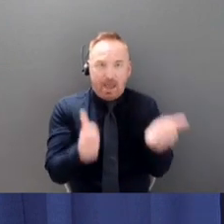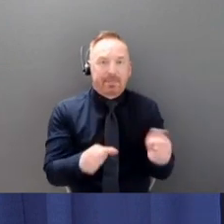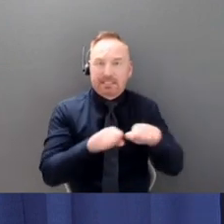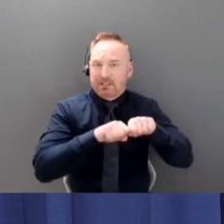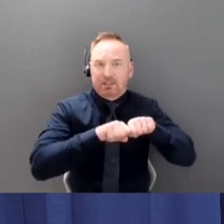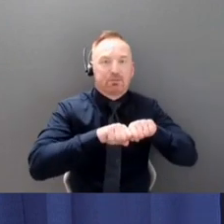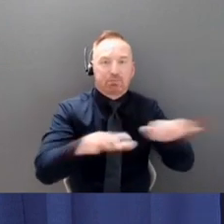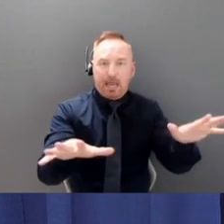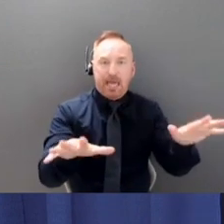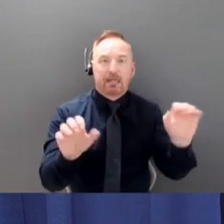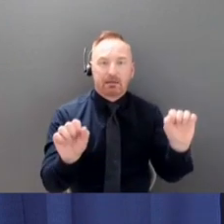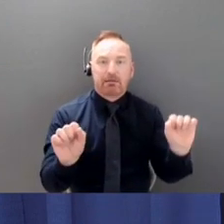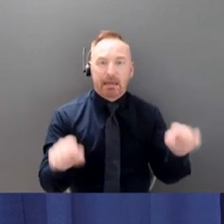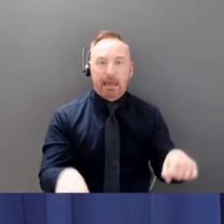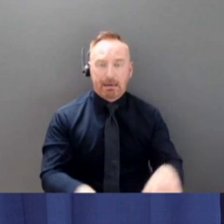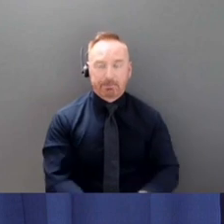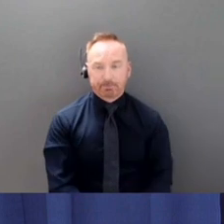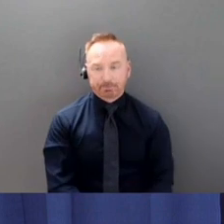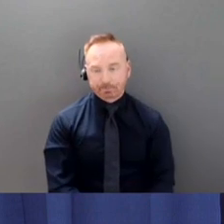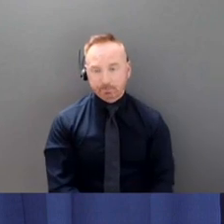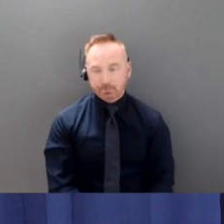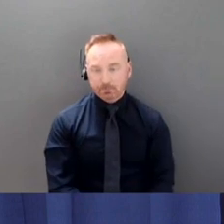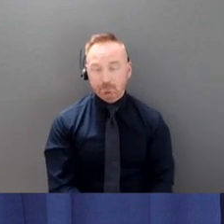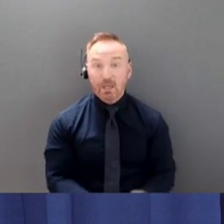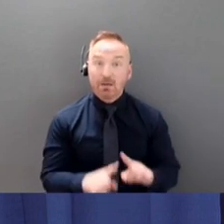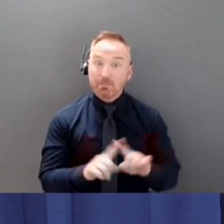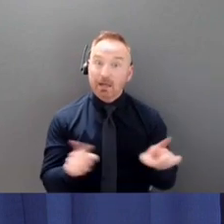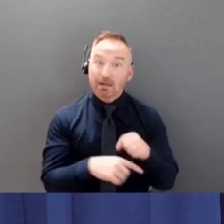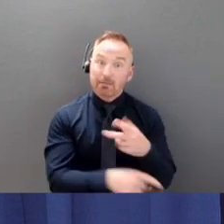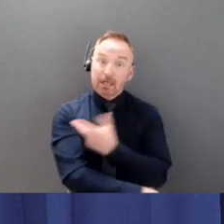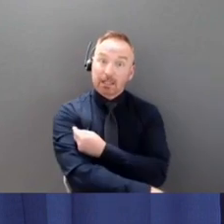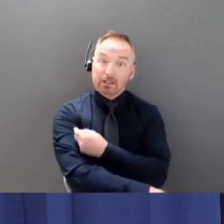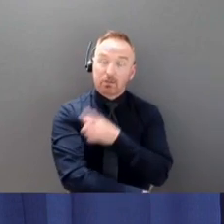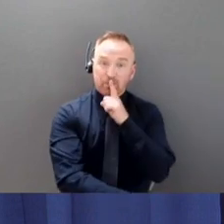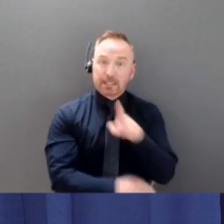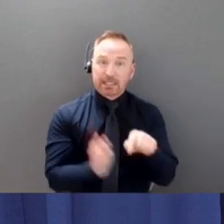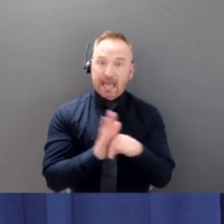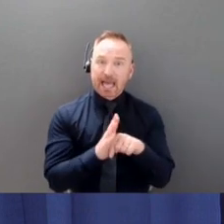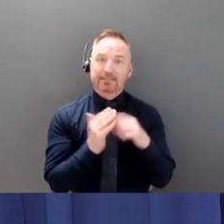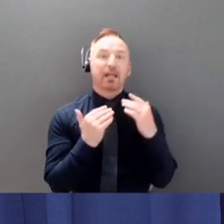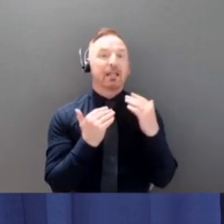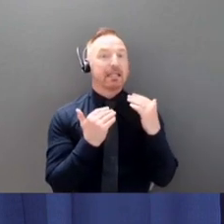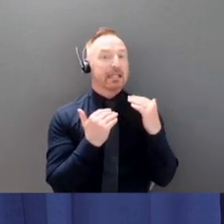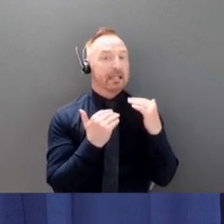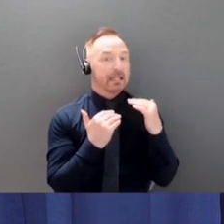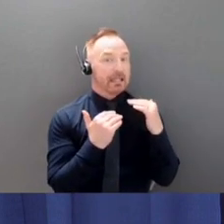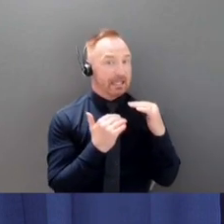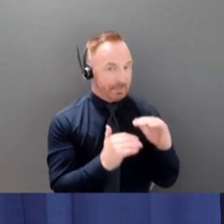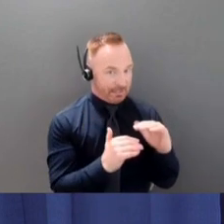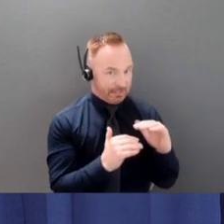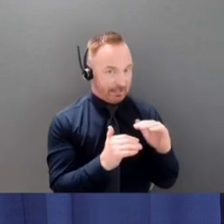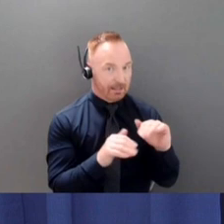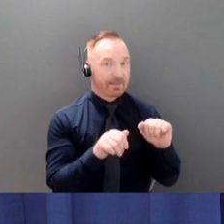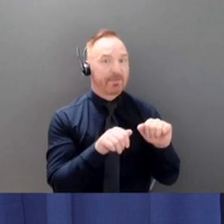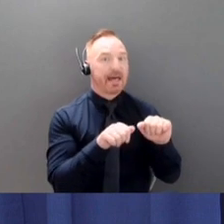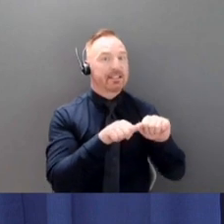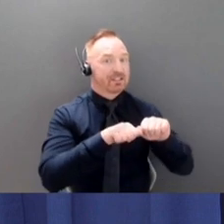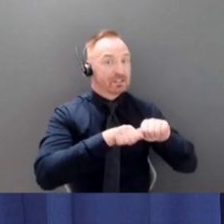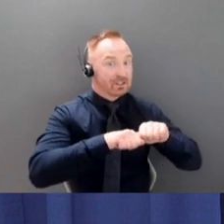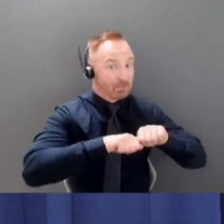of spread. But vaccination has definitely limited the spread, so that's one difference. The other difference